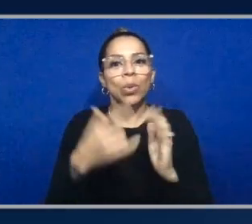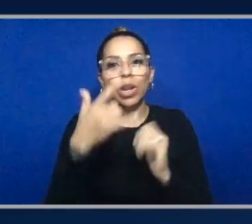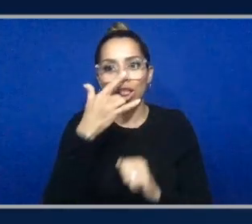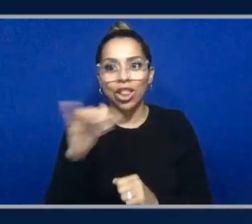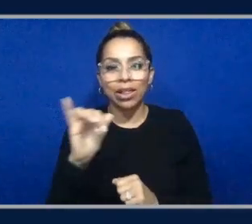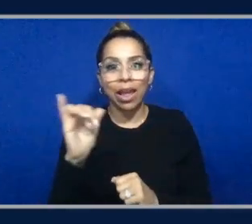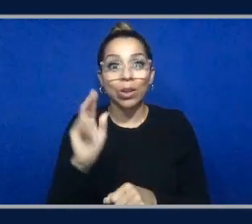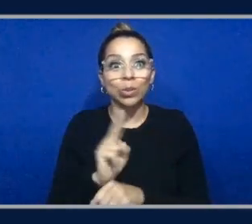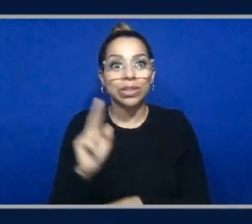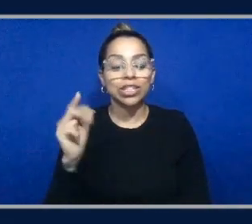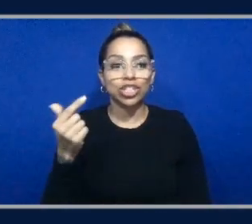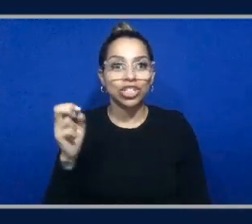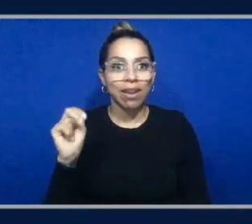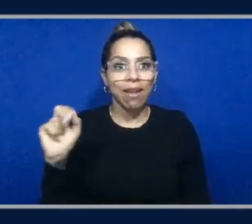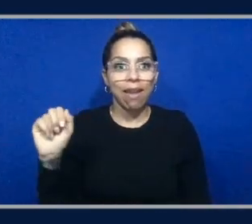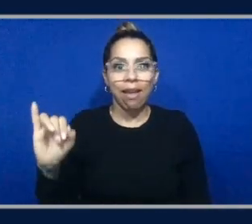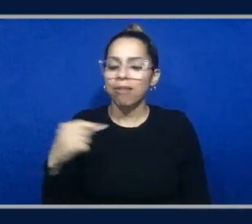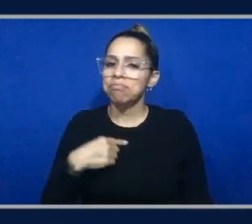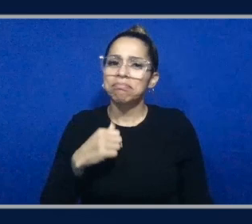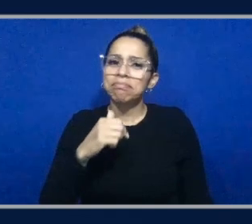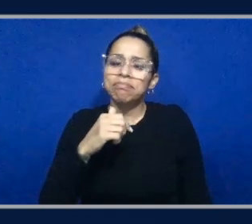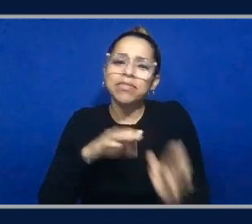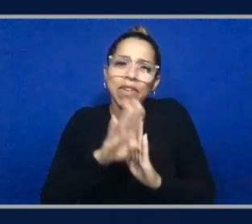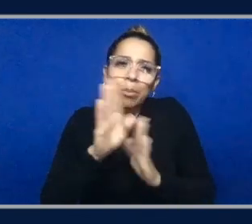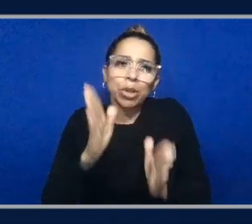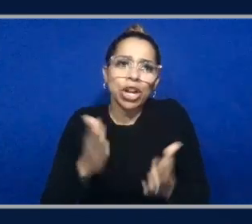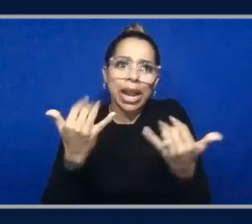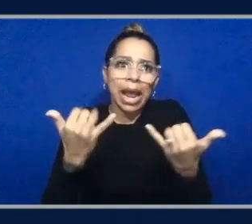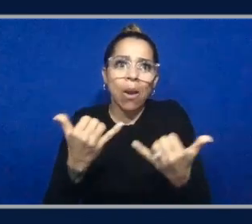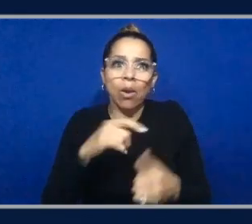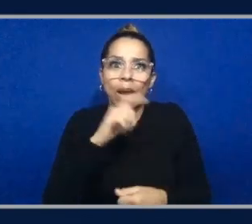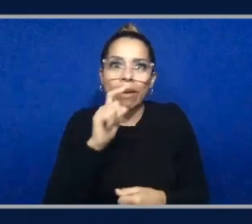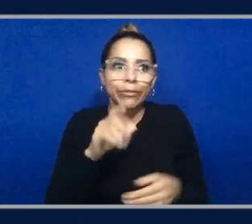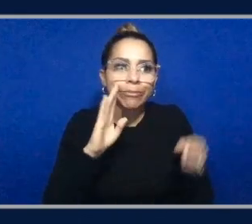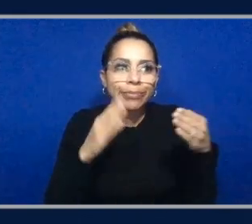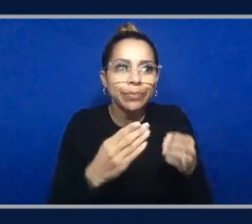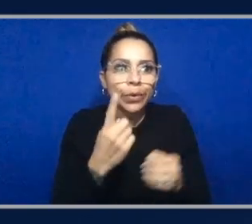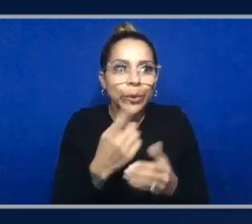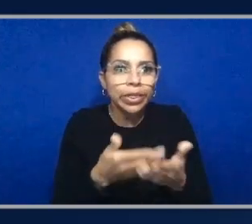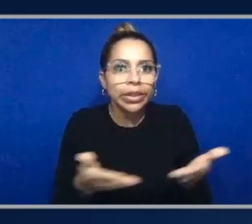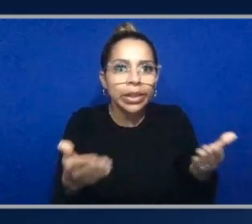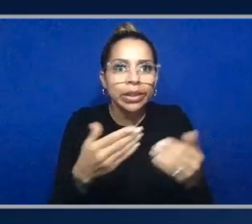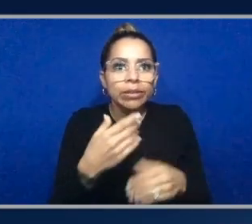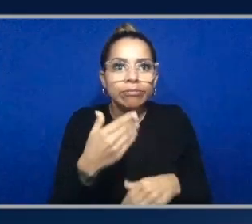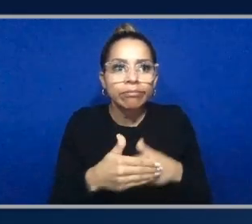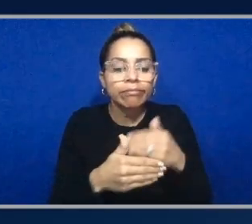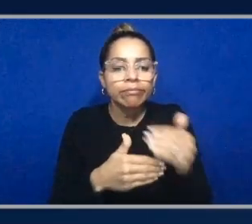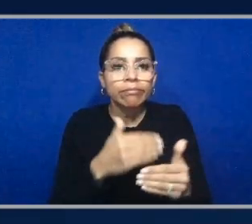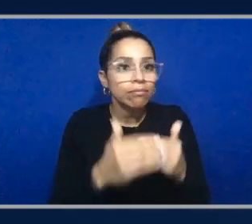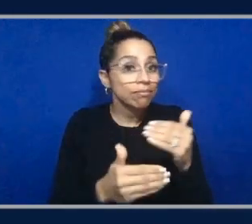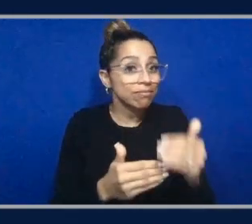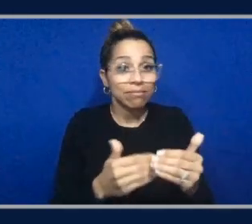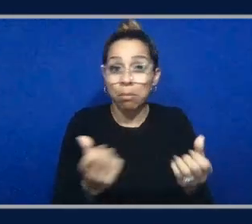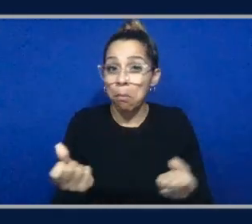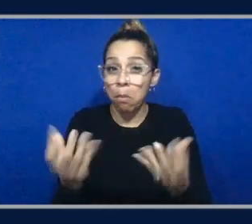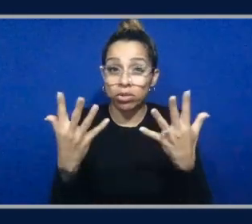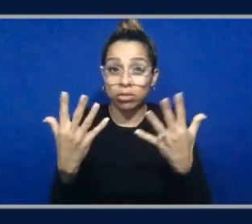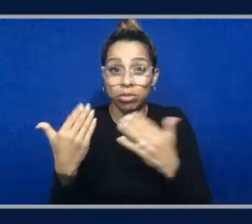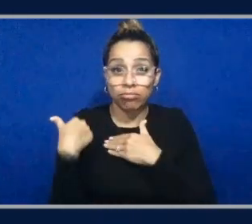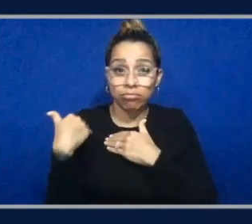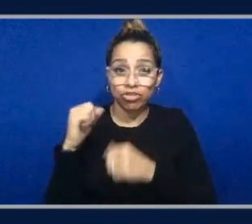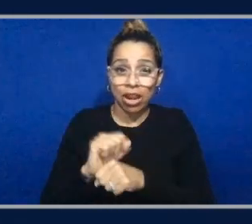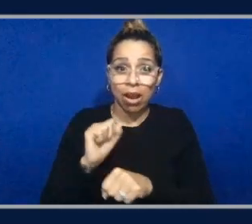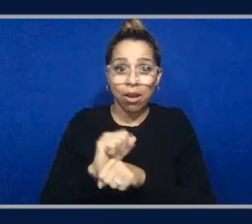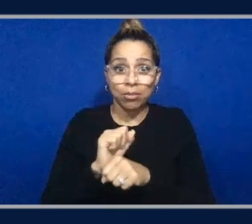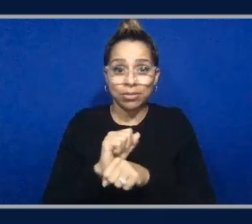developer, I'm not working on just one thing anymore. I'm actually kicking off multiple jobs that are working in parallel, solving these